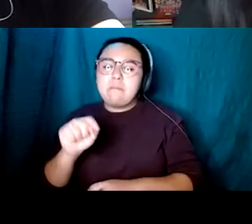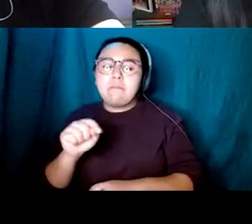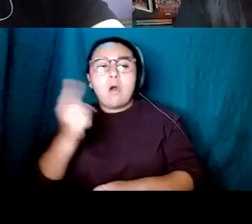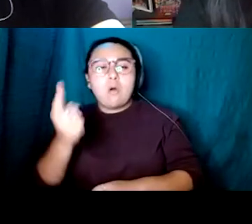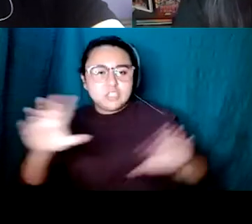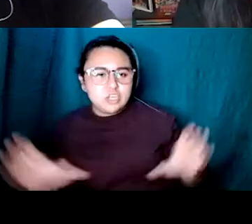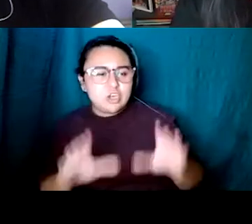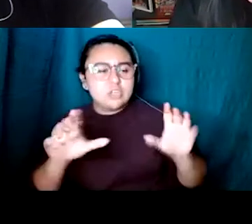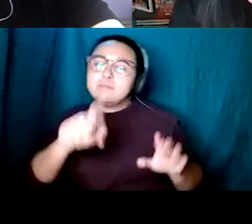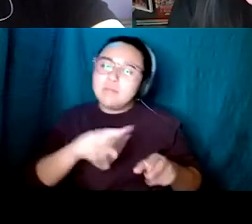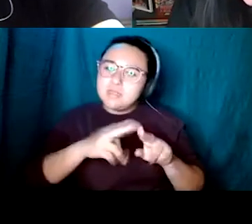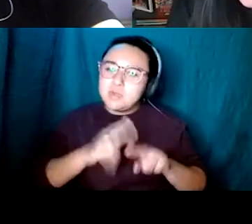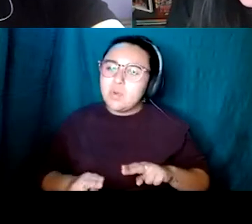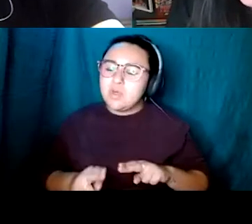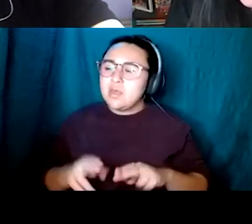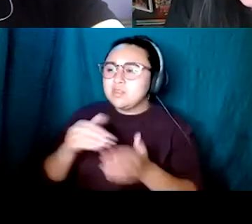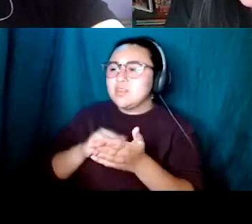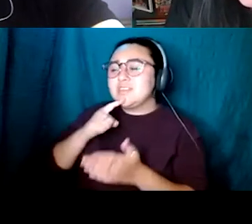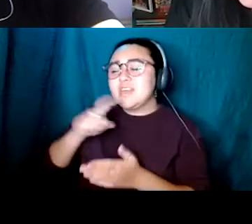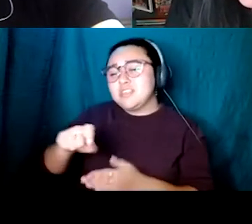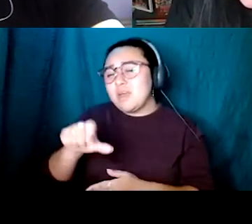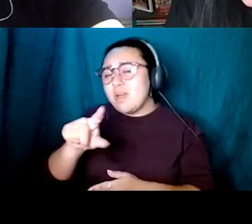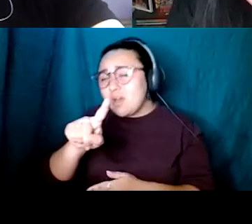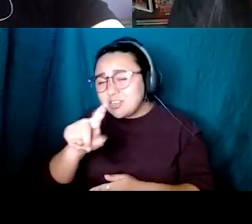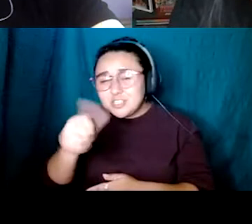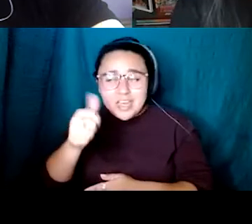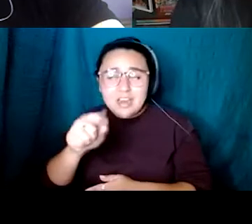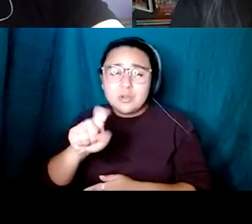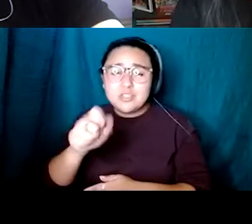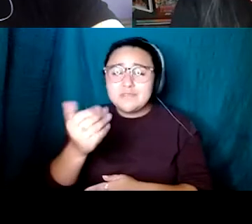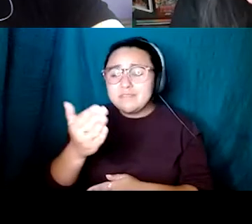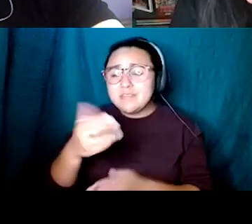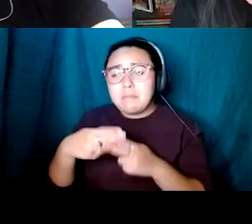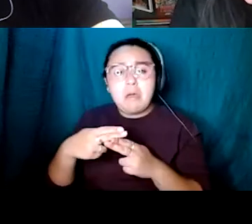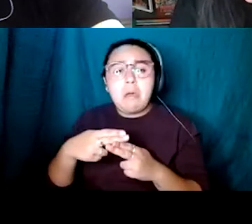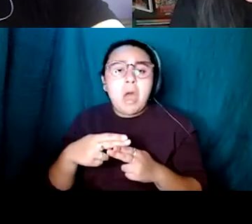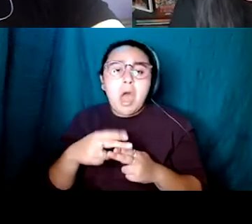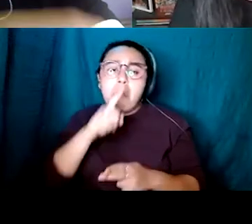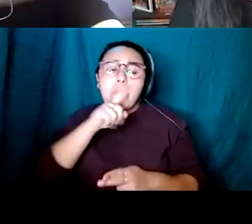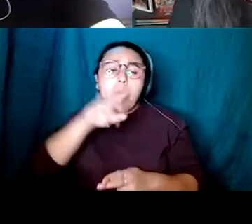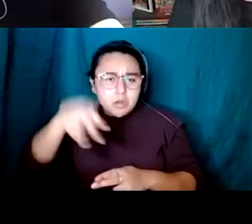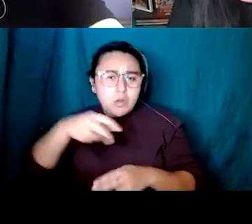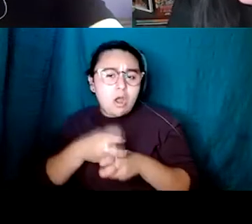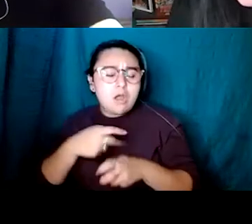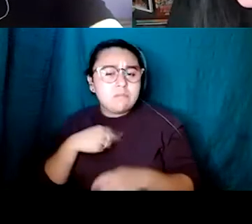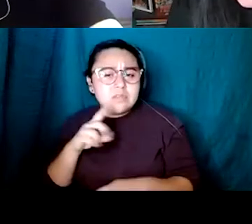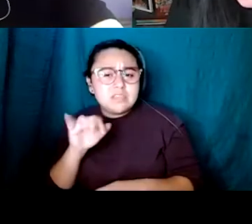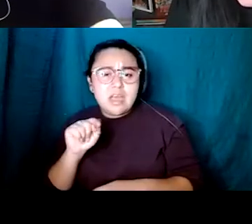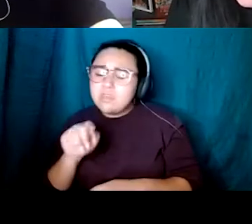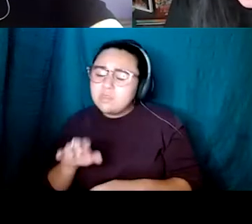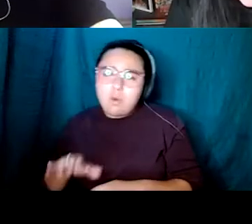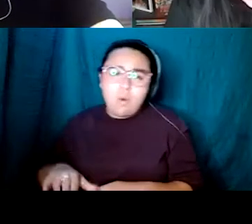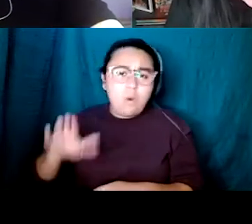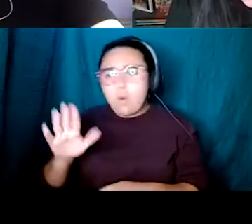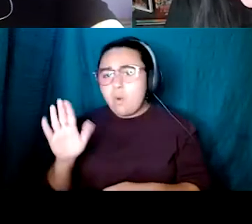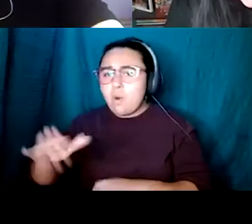The doctor says you should be 110 or 115 pounds. I'm not saying it's not hard. I've been on a diet my whole life, I know. You